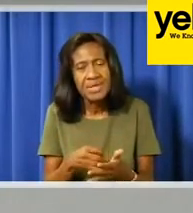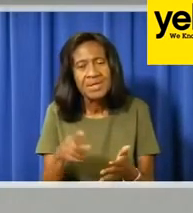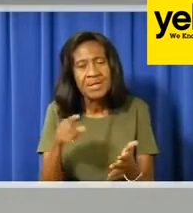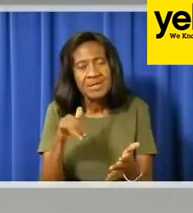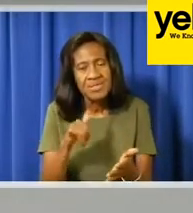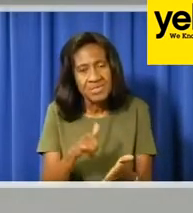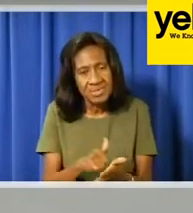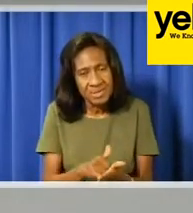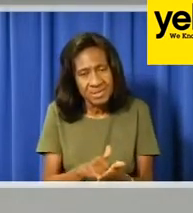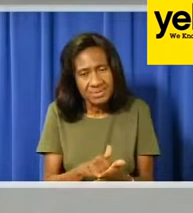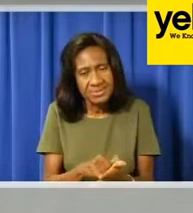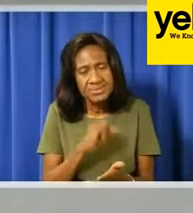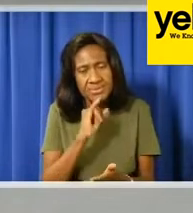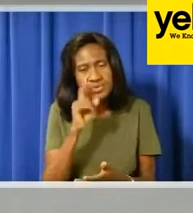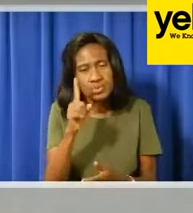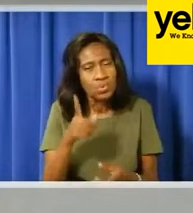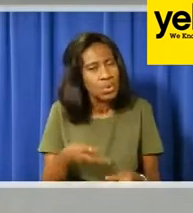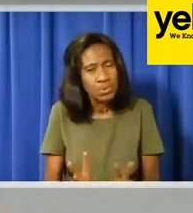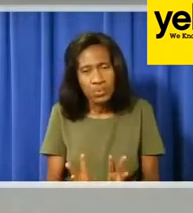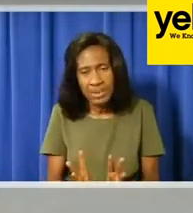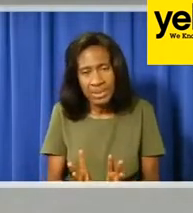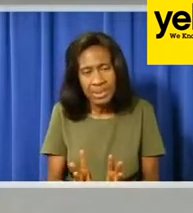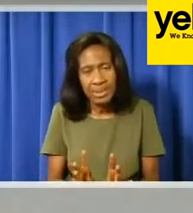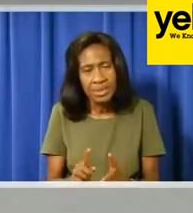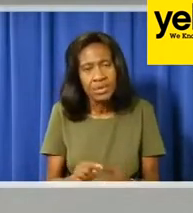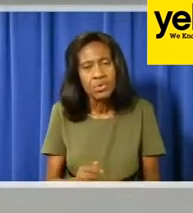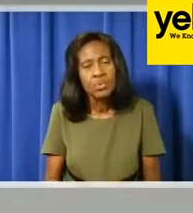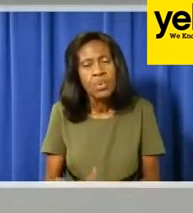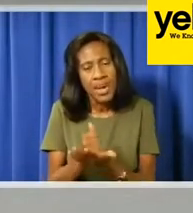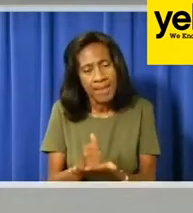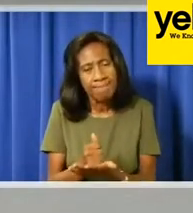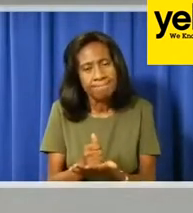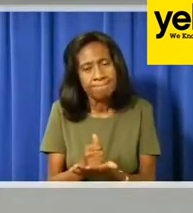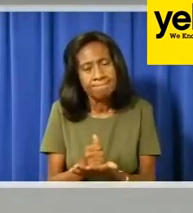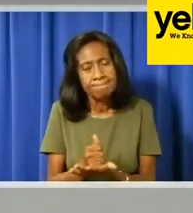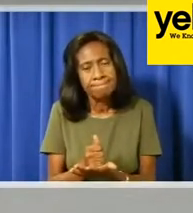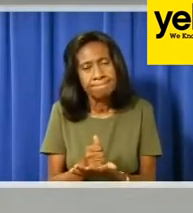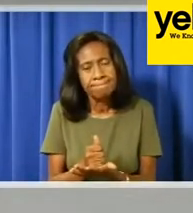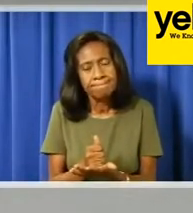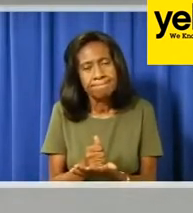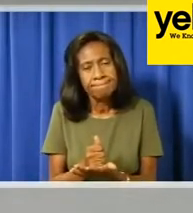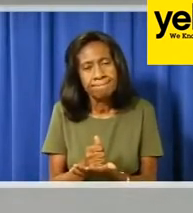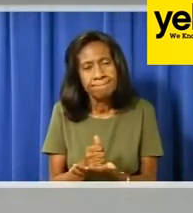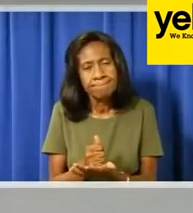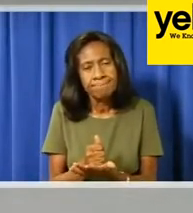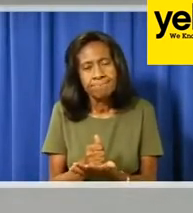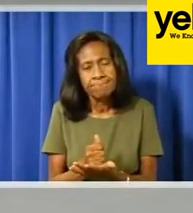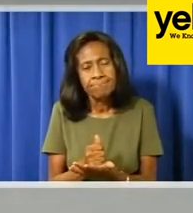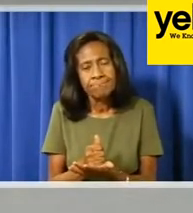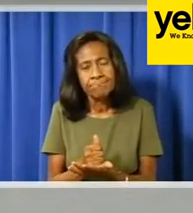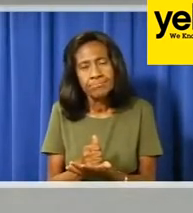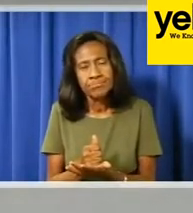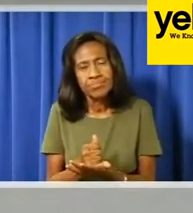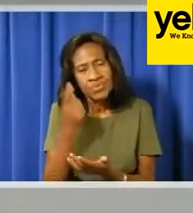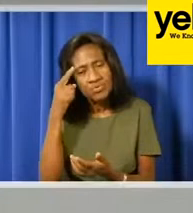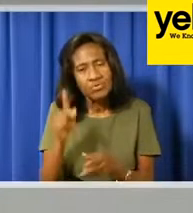to break through some of these resistant perspectives.